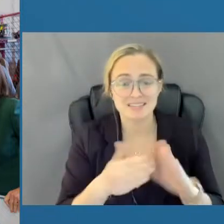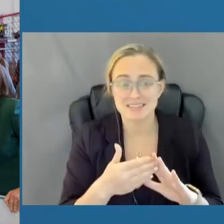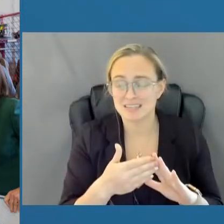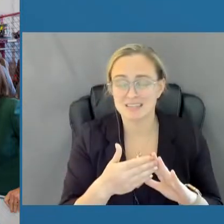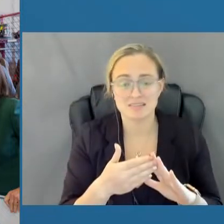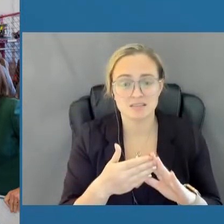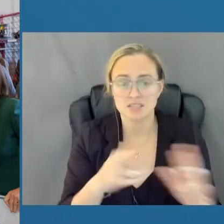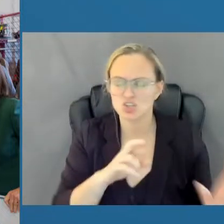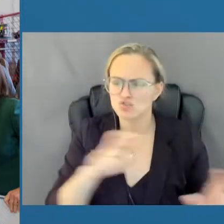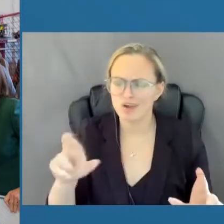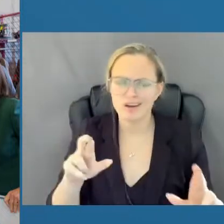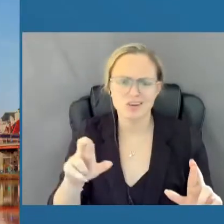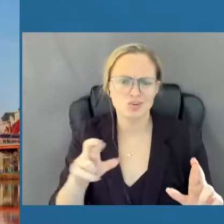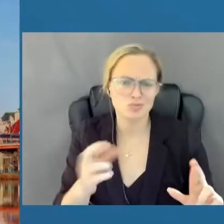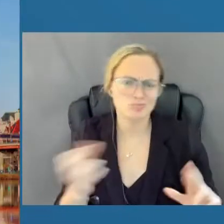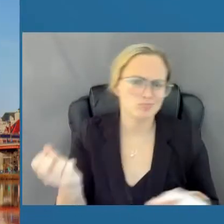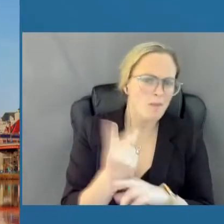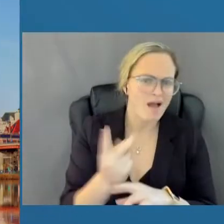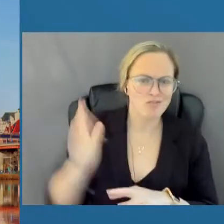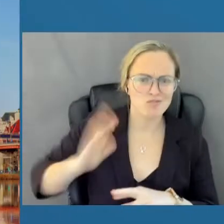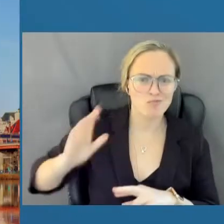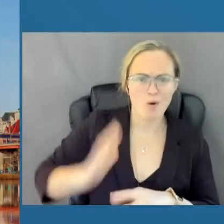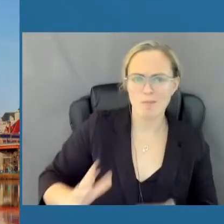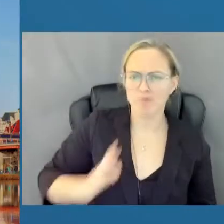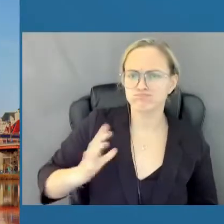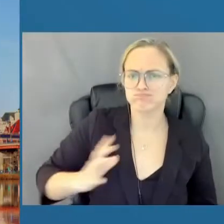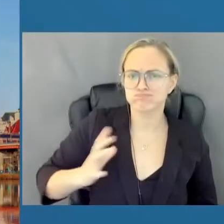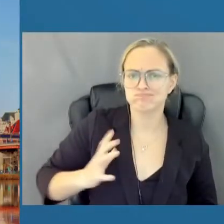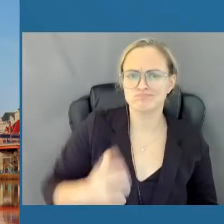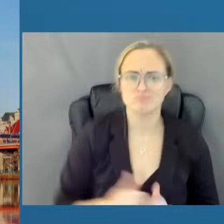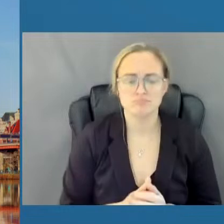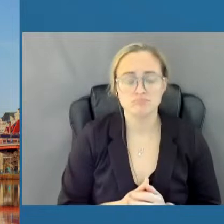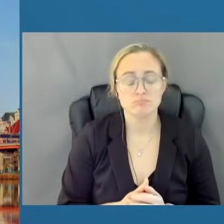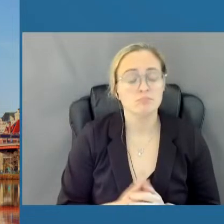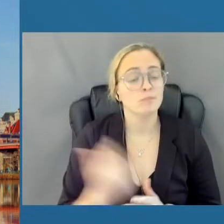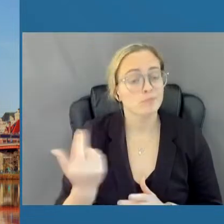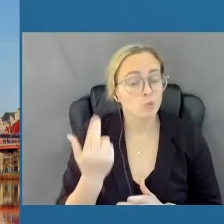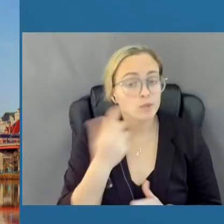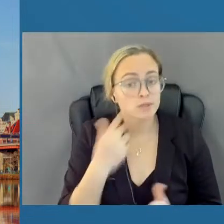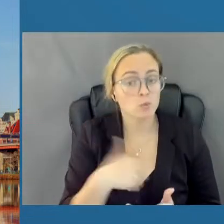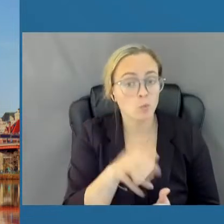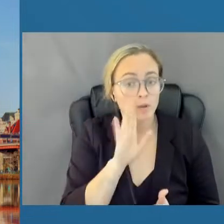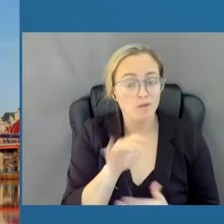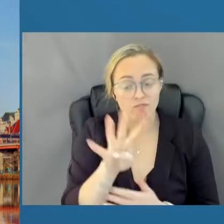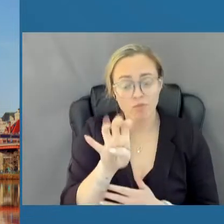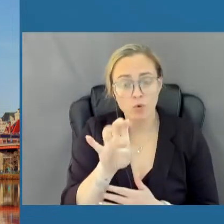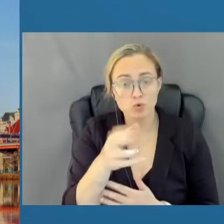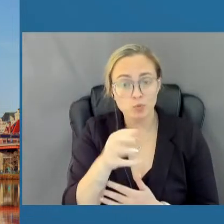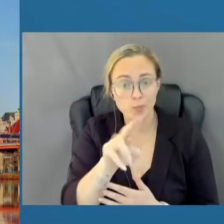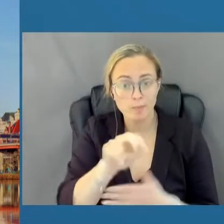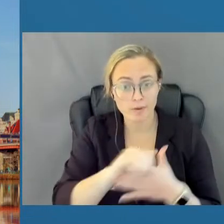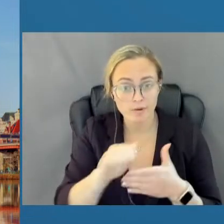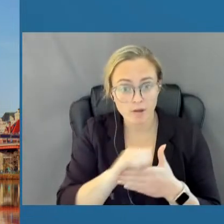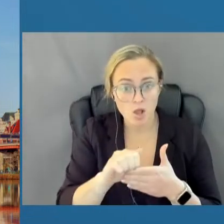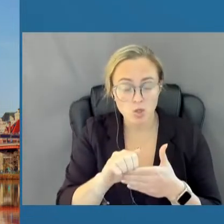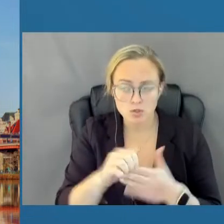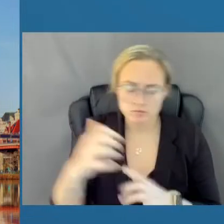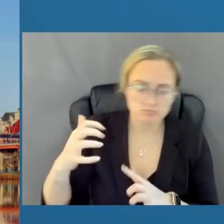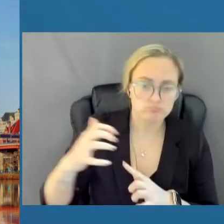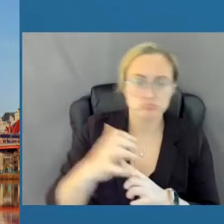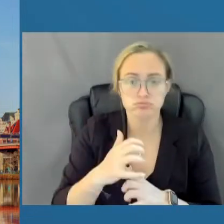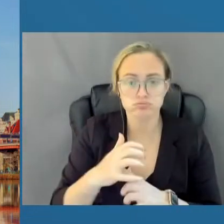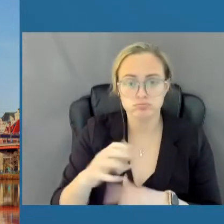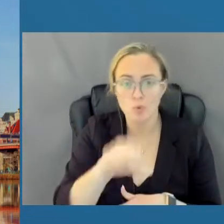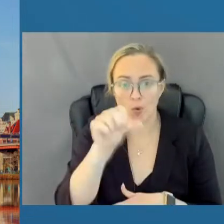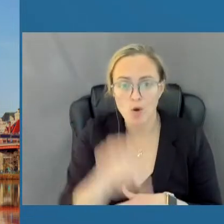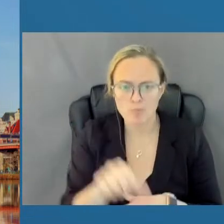be restored to its former glory. And that's why this budget launches our $400 million Championing Albany's Potential